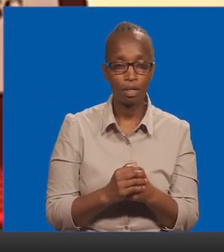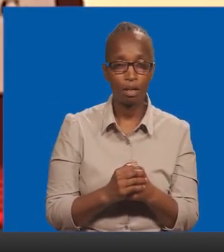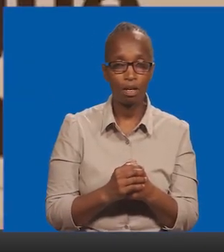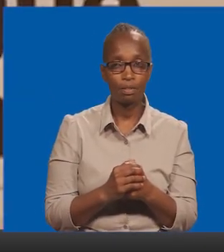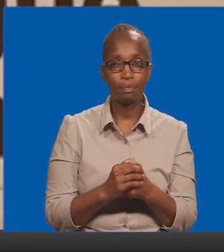on